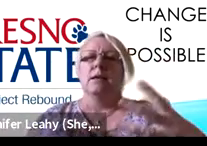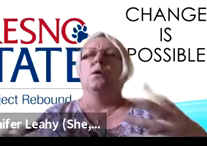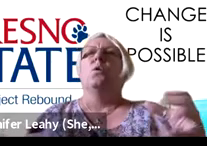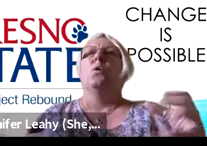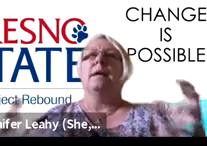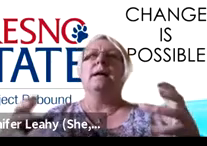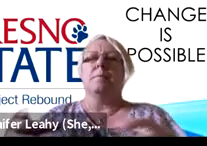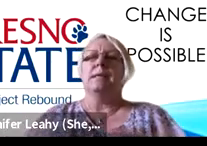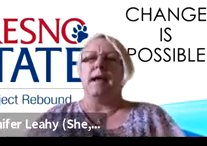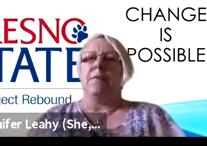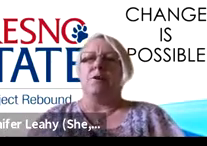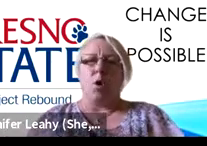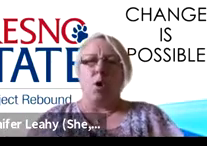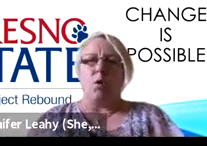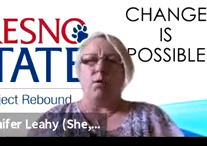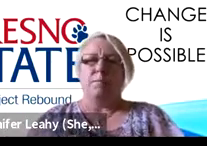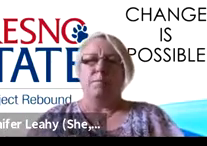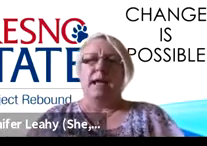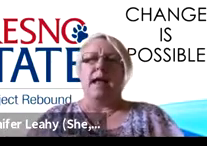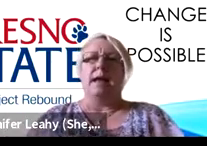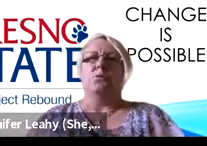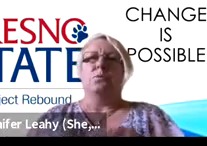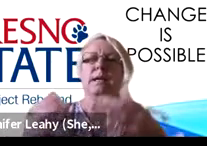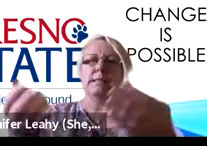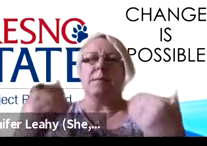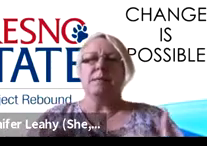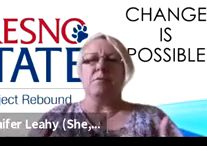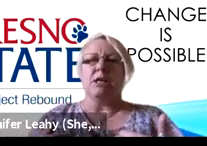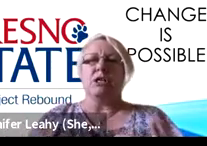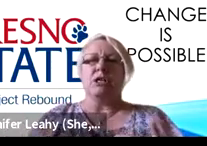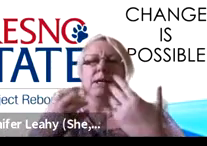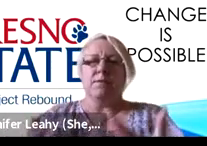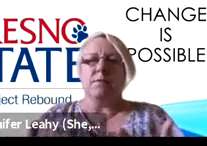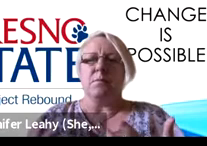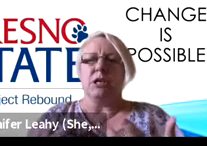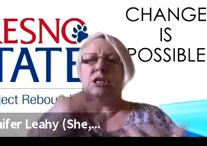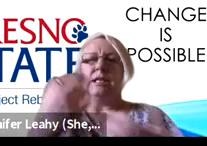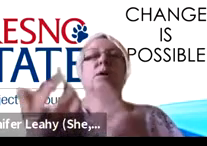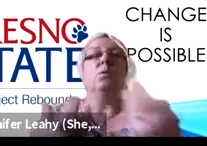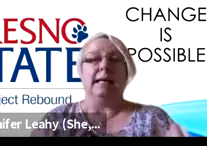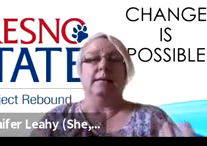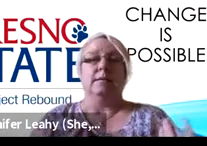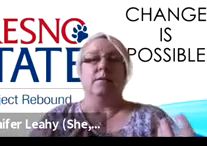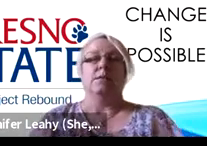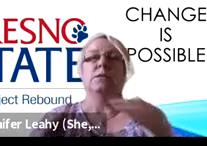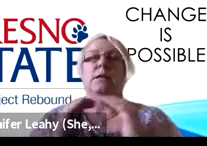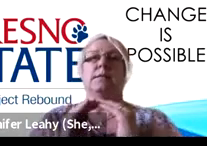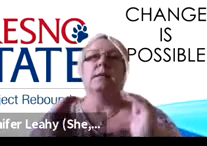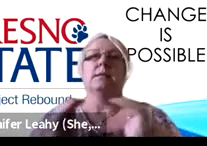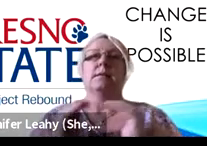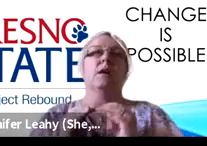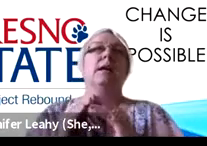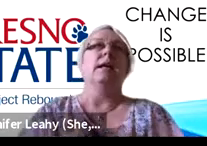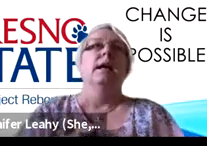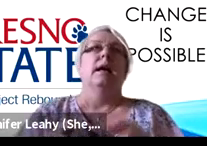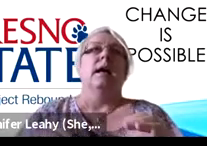student, we come together as a whole and we accept information and we give information equally, right? So